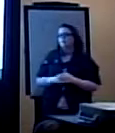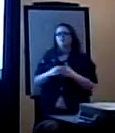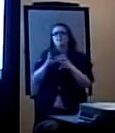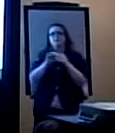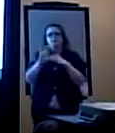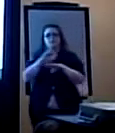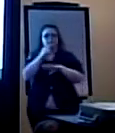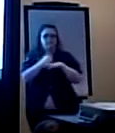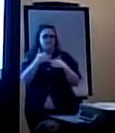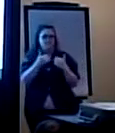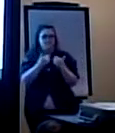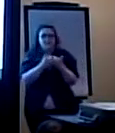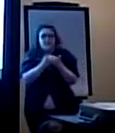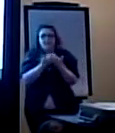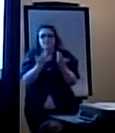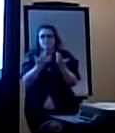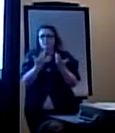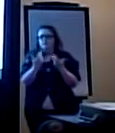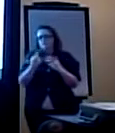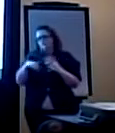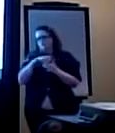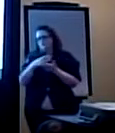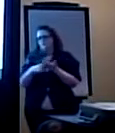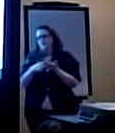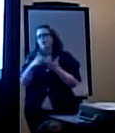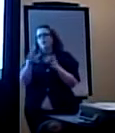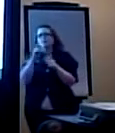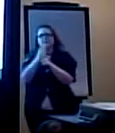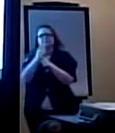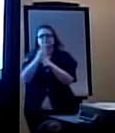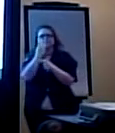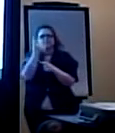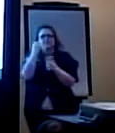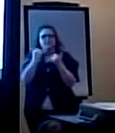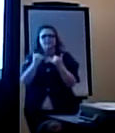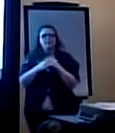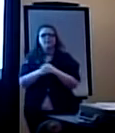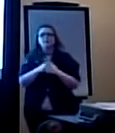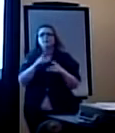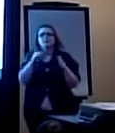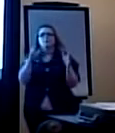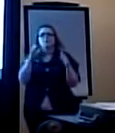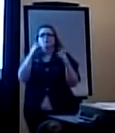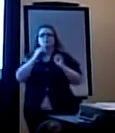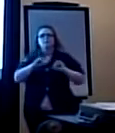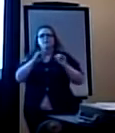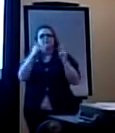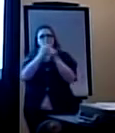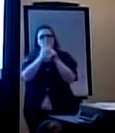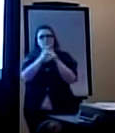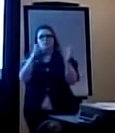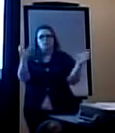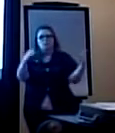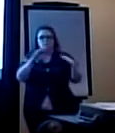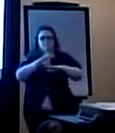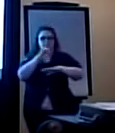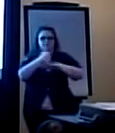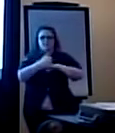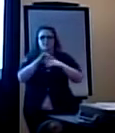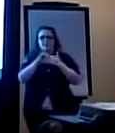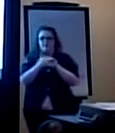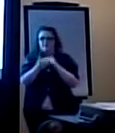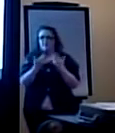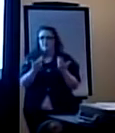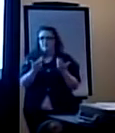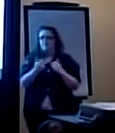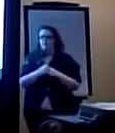we had a game, like we were deciding, oh, this was it. We were deciding on how to set up a room for the new master's program. Well, then